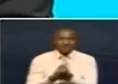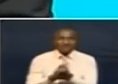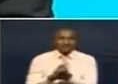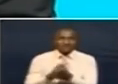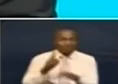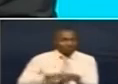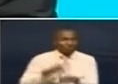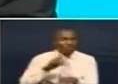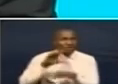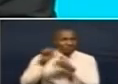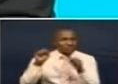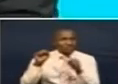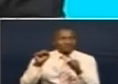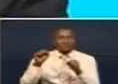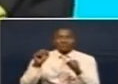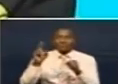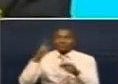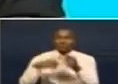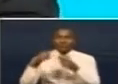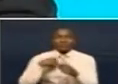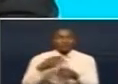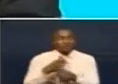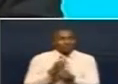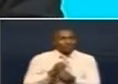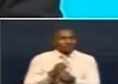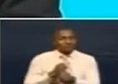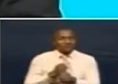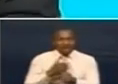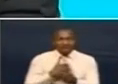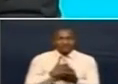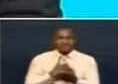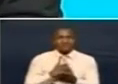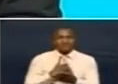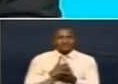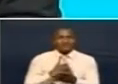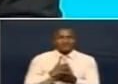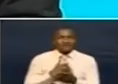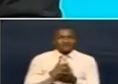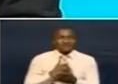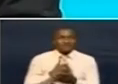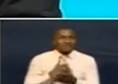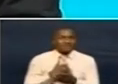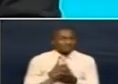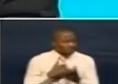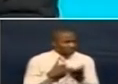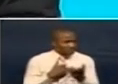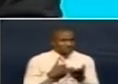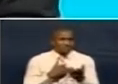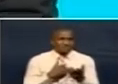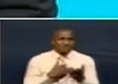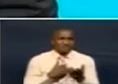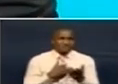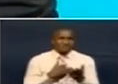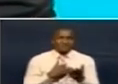Uhuru Kenyatta wins the next election, I have every confidence that he will win the next election. Mm-hmm. Finally. Pardon? Finally, sir. I'm saying